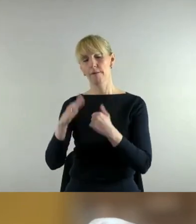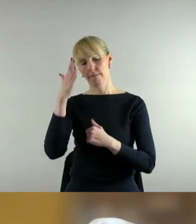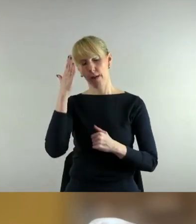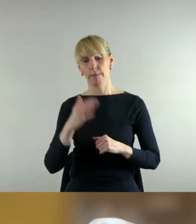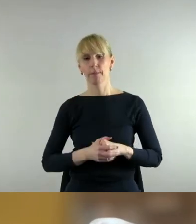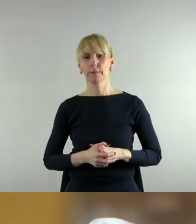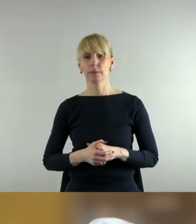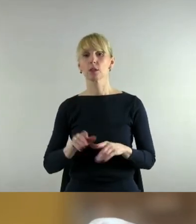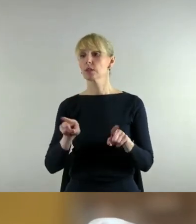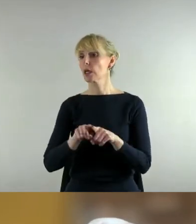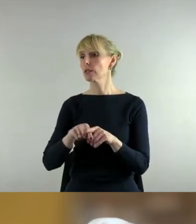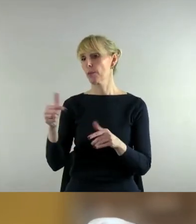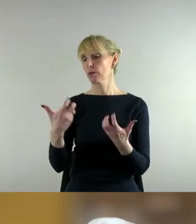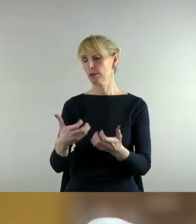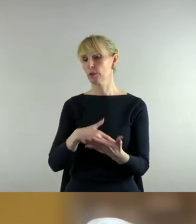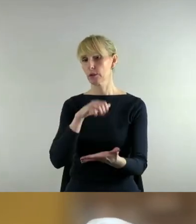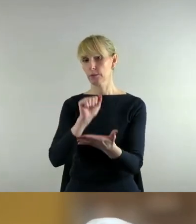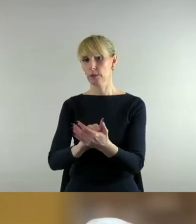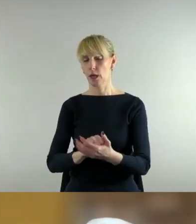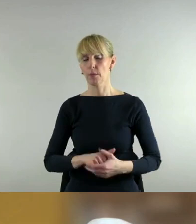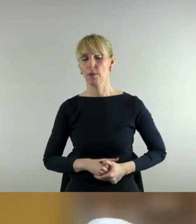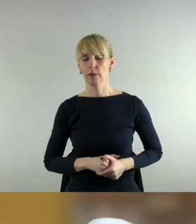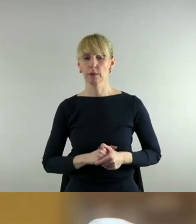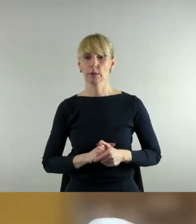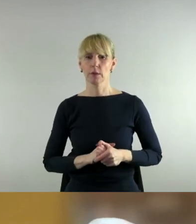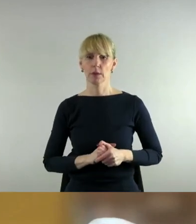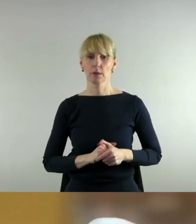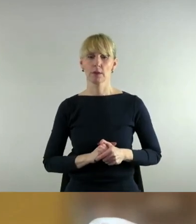course, enlisted this important topic.